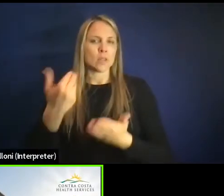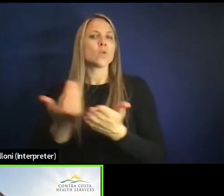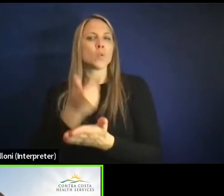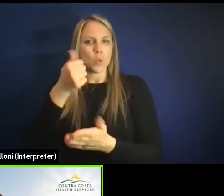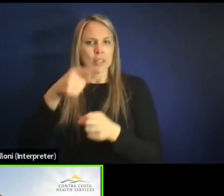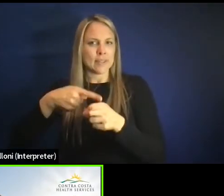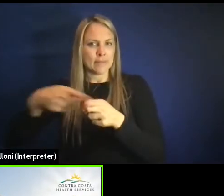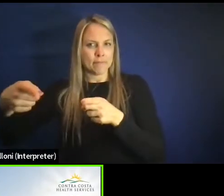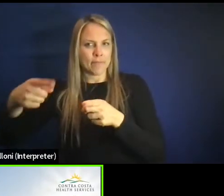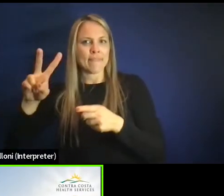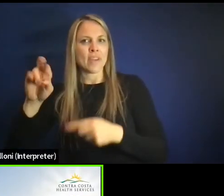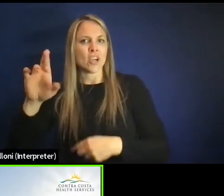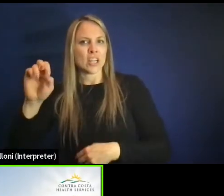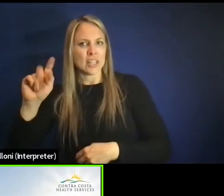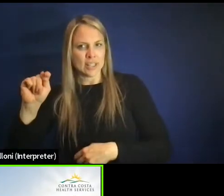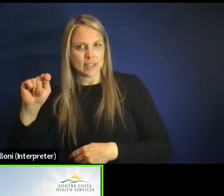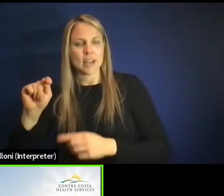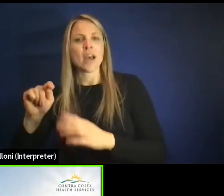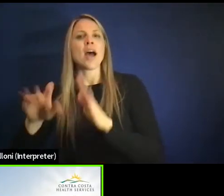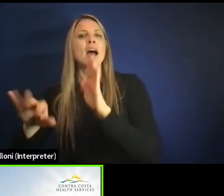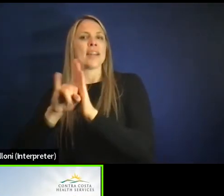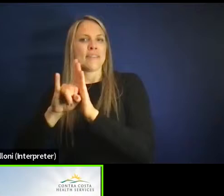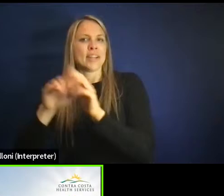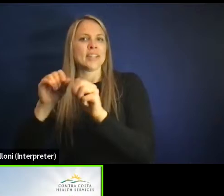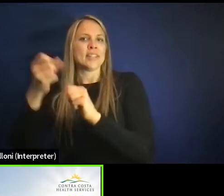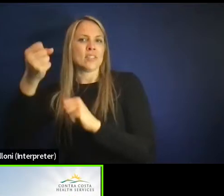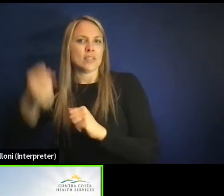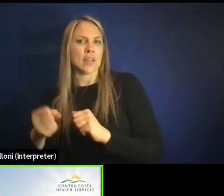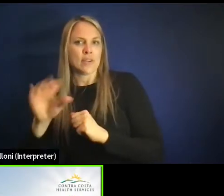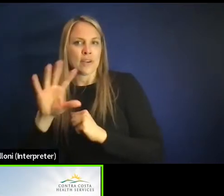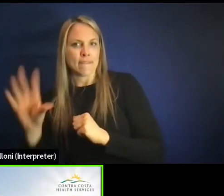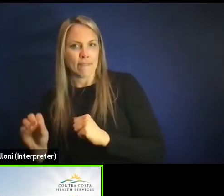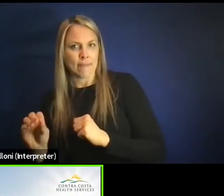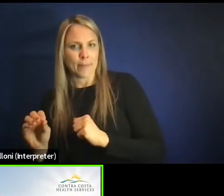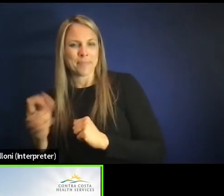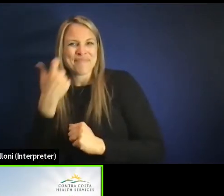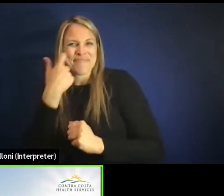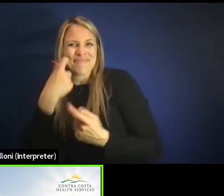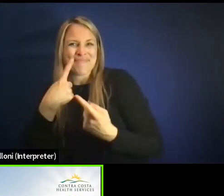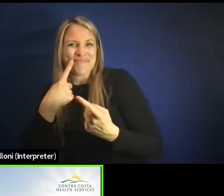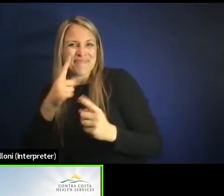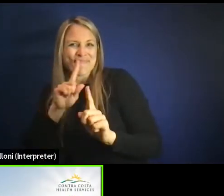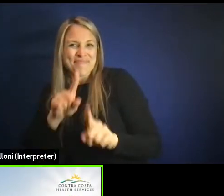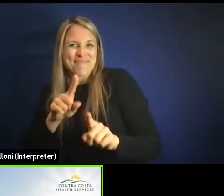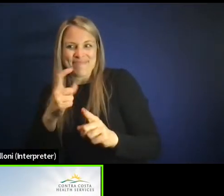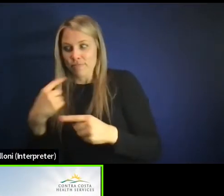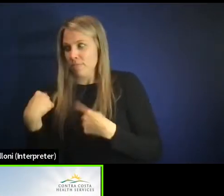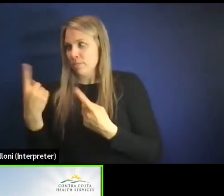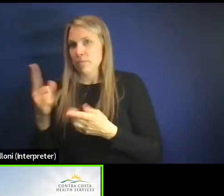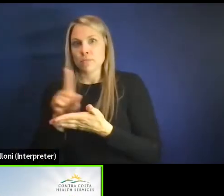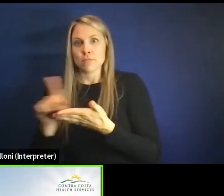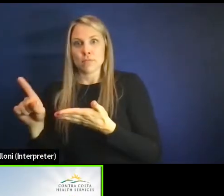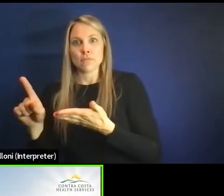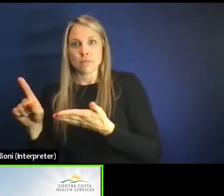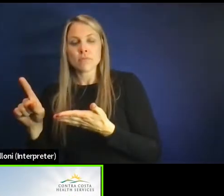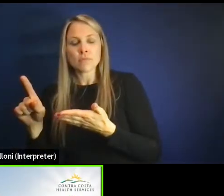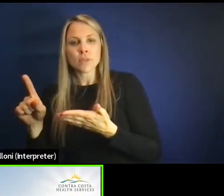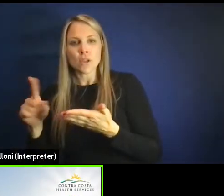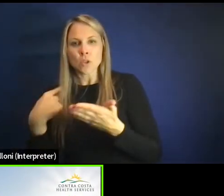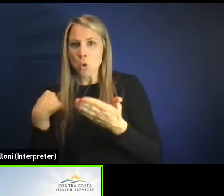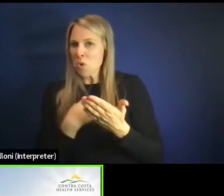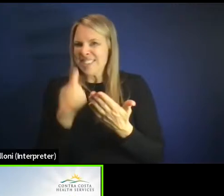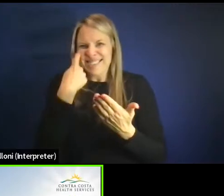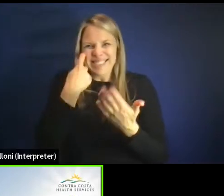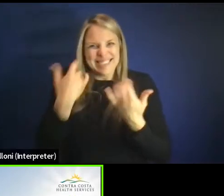first identified in Southern Africa, and it really was just reported over the last week. And so we're really